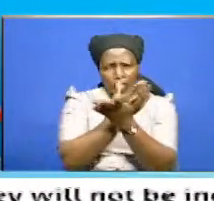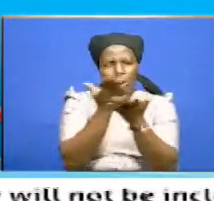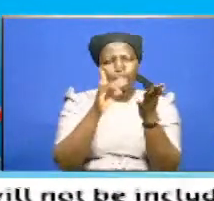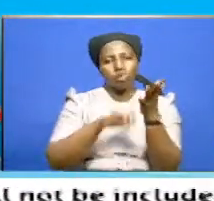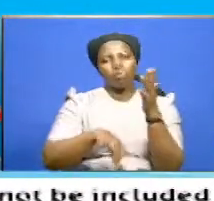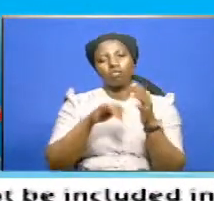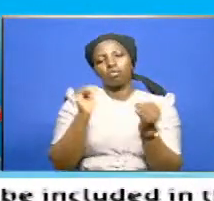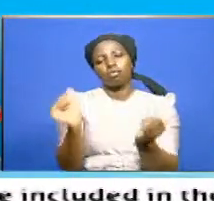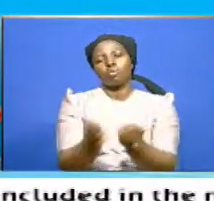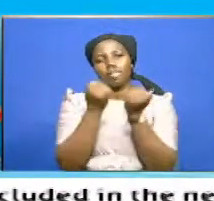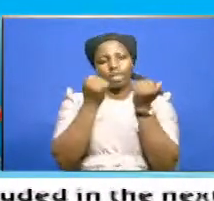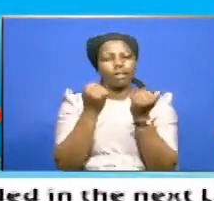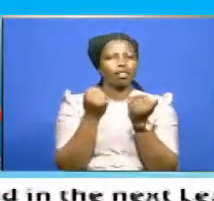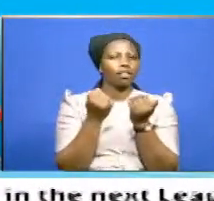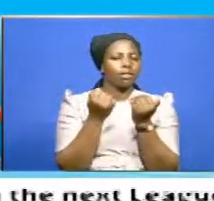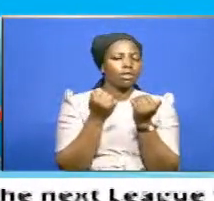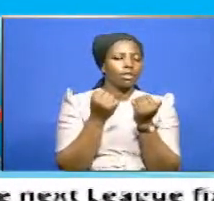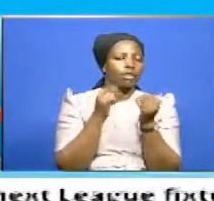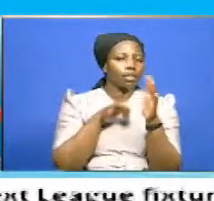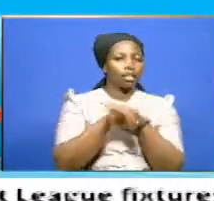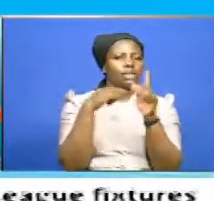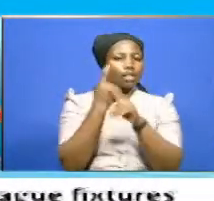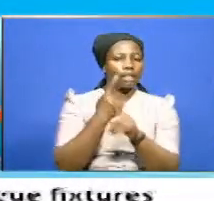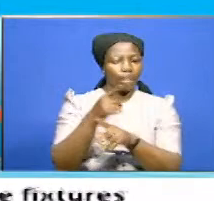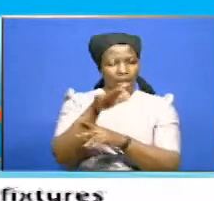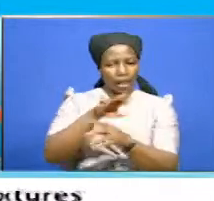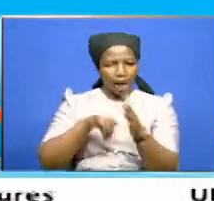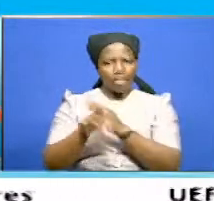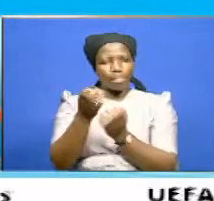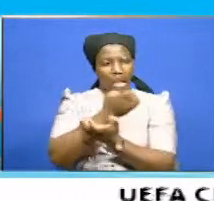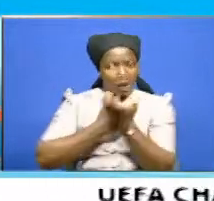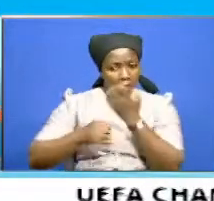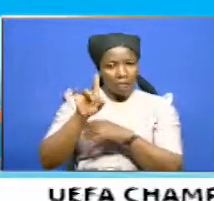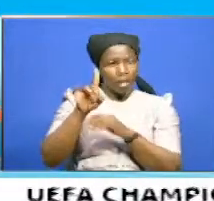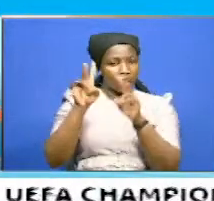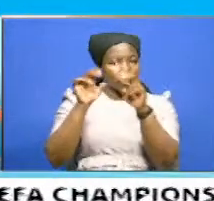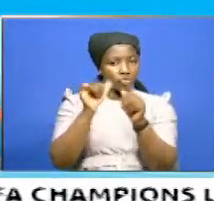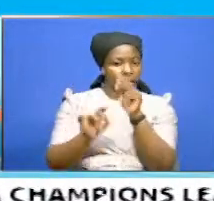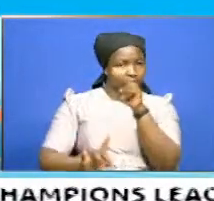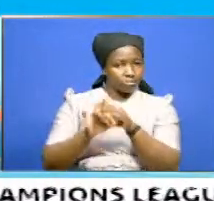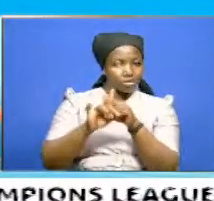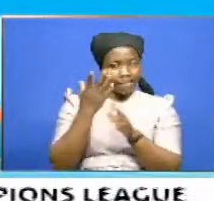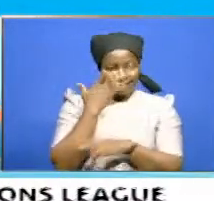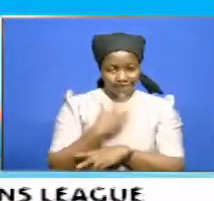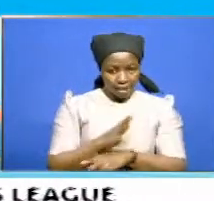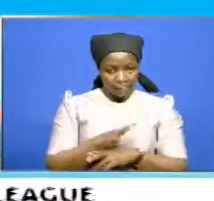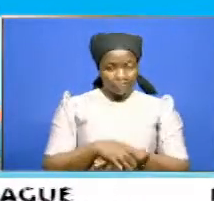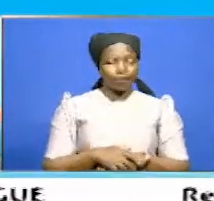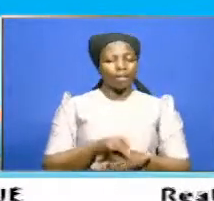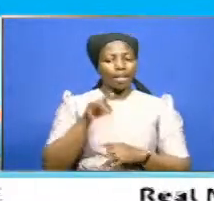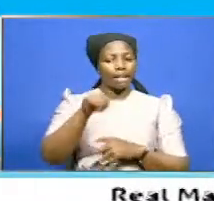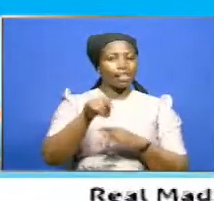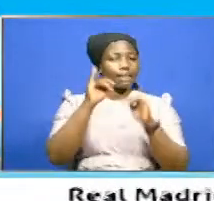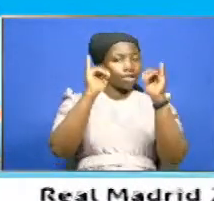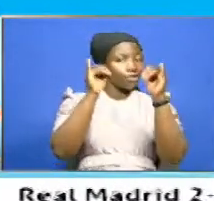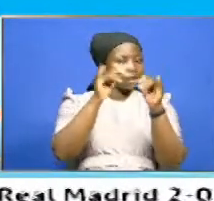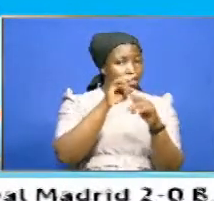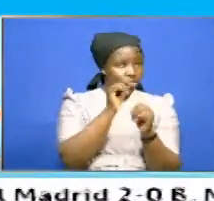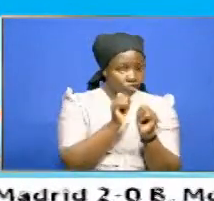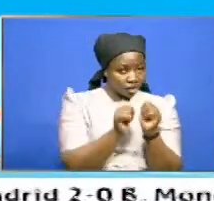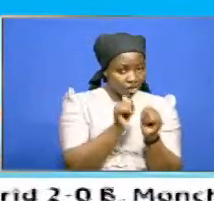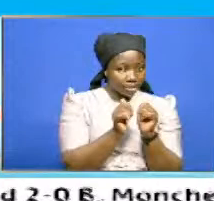in different fields of the economy. And one of the issues that has featured prominently on this bulletin is